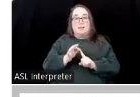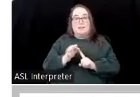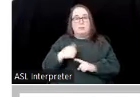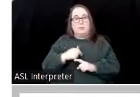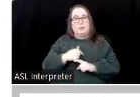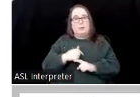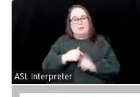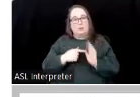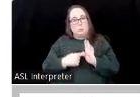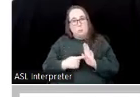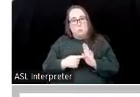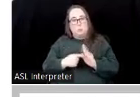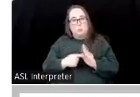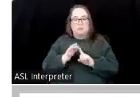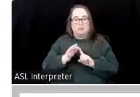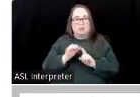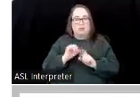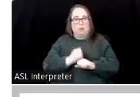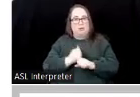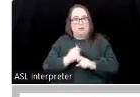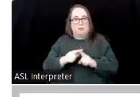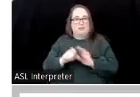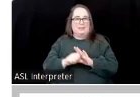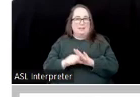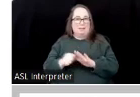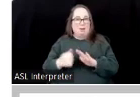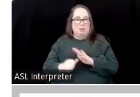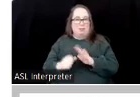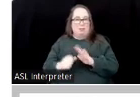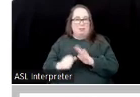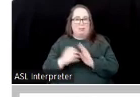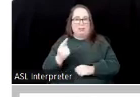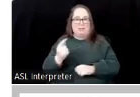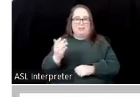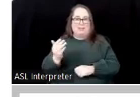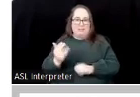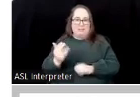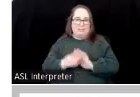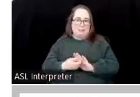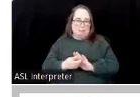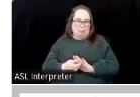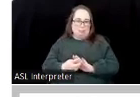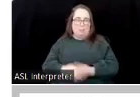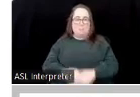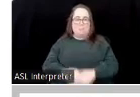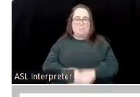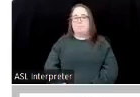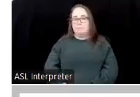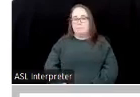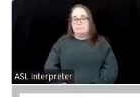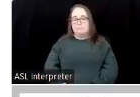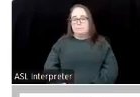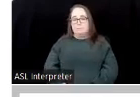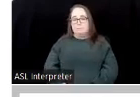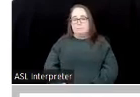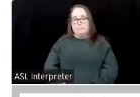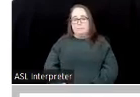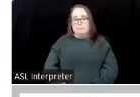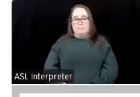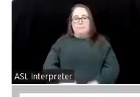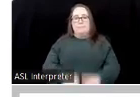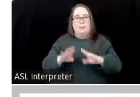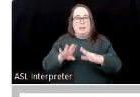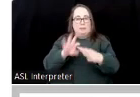conveyed special authority to a state under a Section 1115 demonstration. Excuse me.